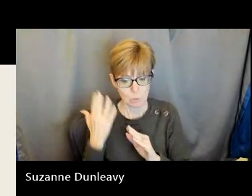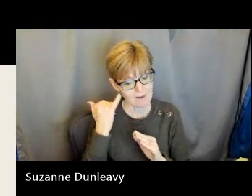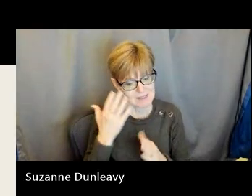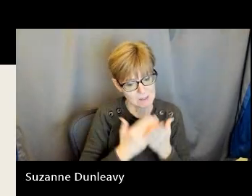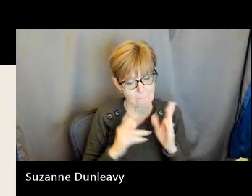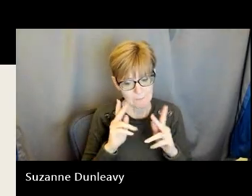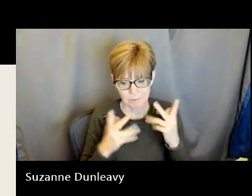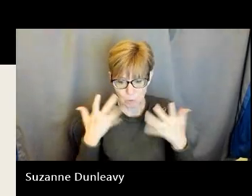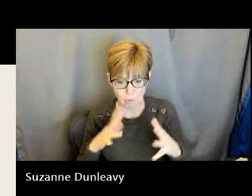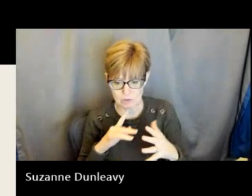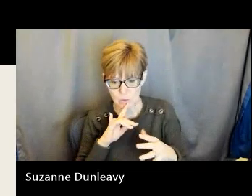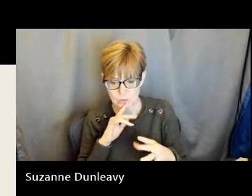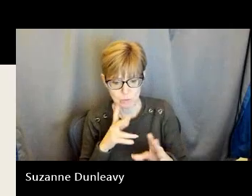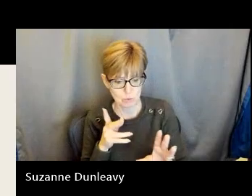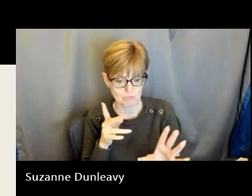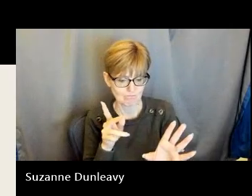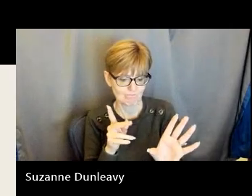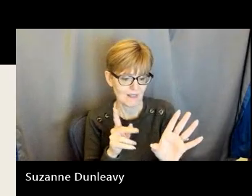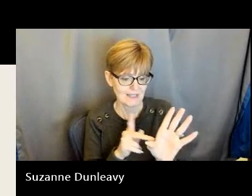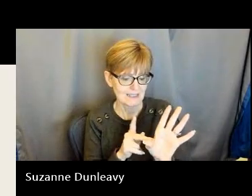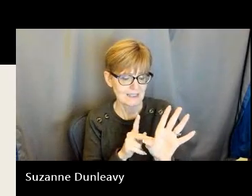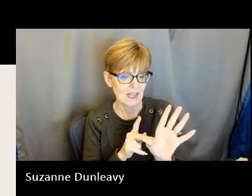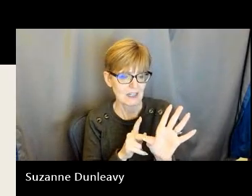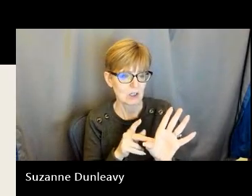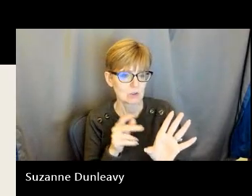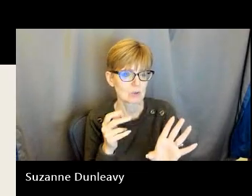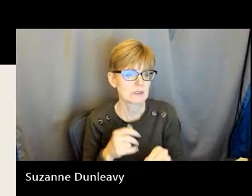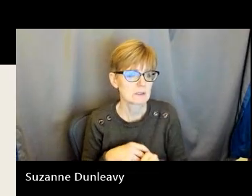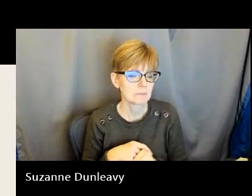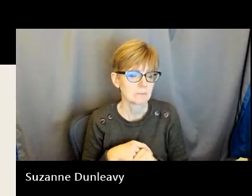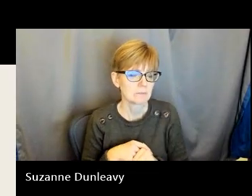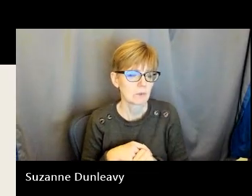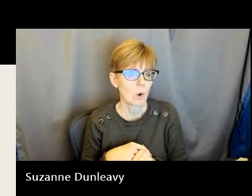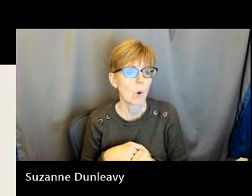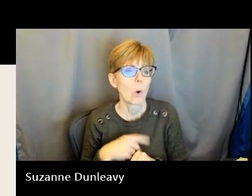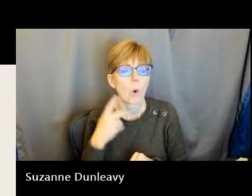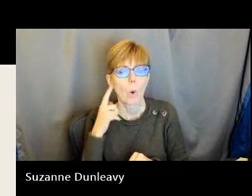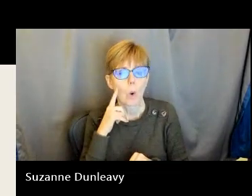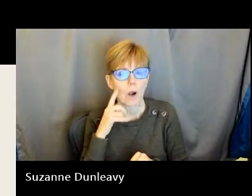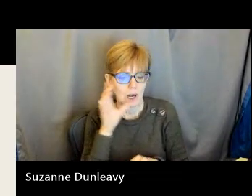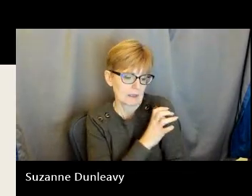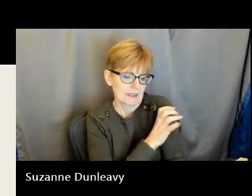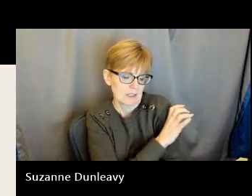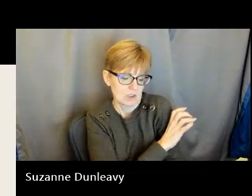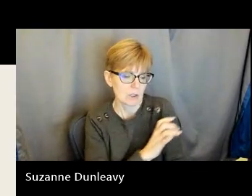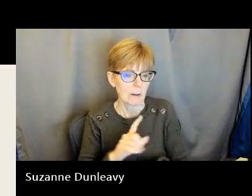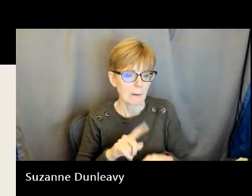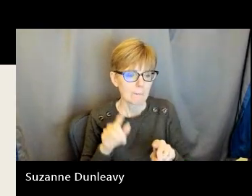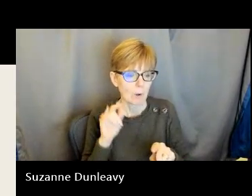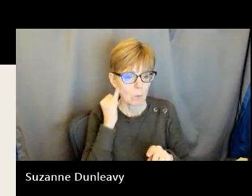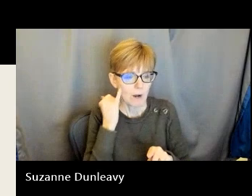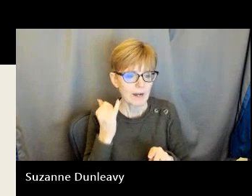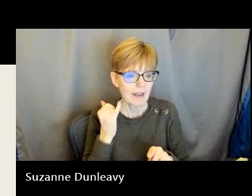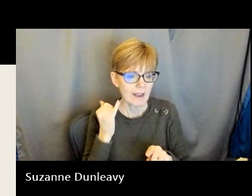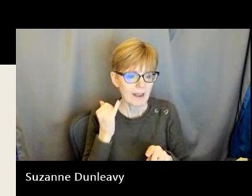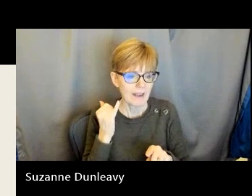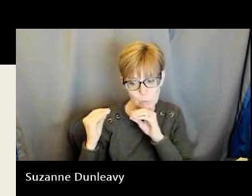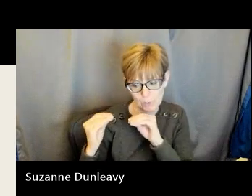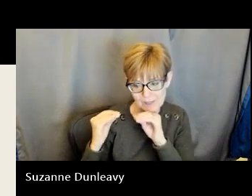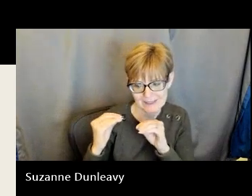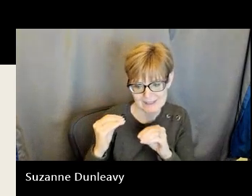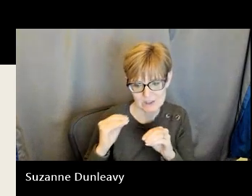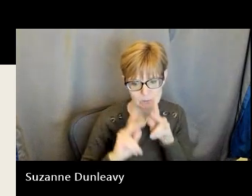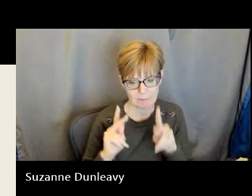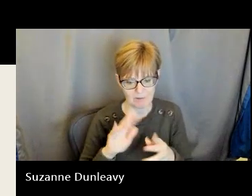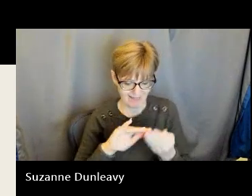if people in communities that folks trust were equipped with the tools, knowledge, and skills to deliver brief interventions in their